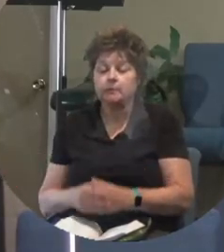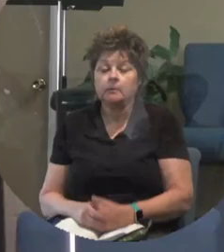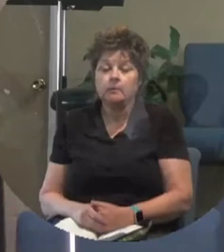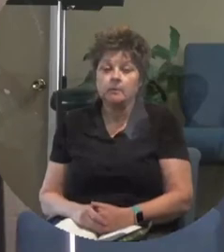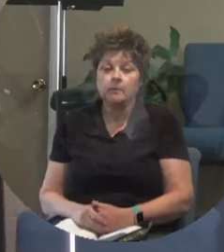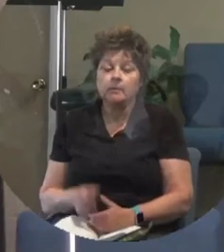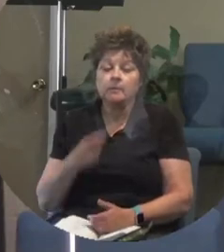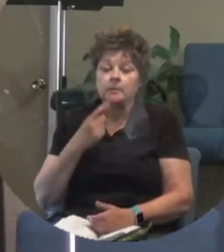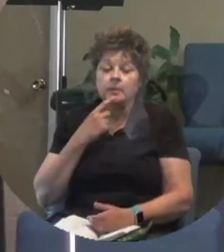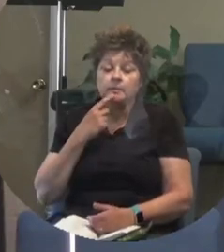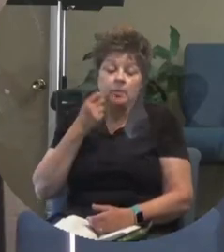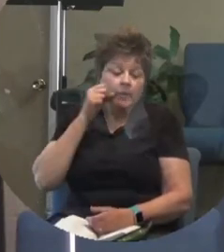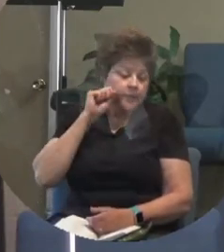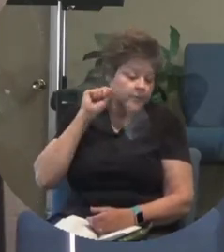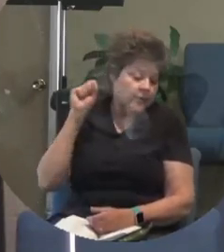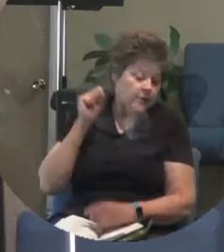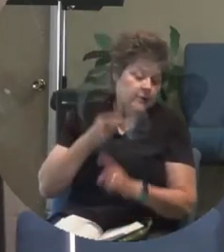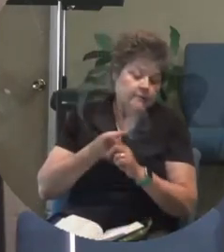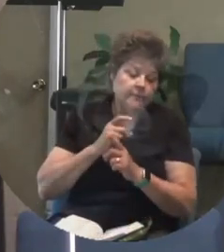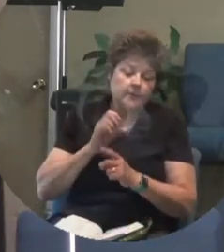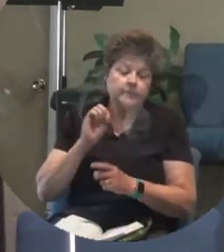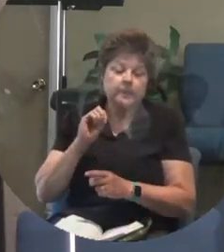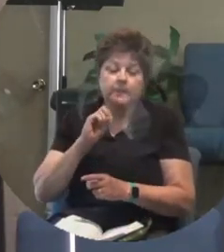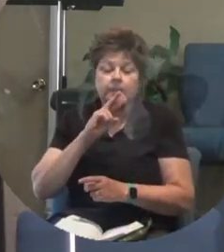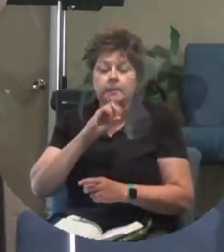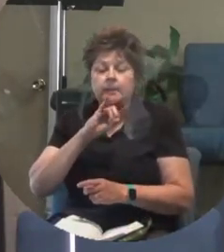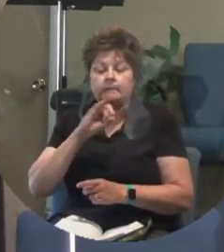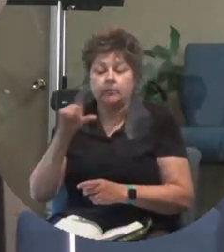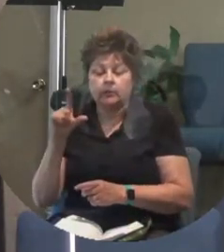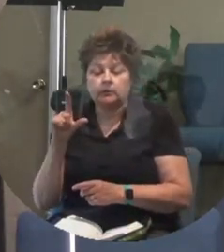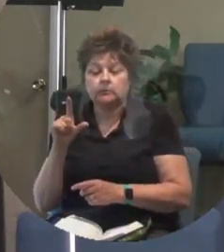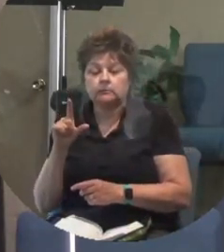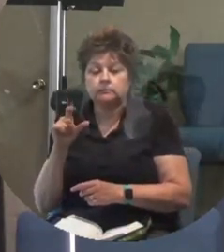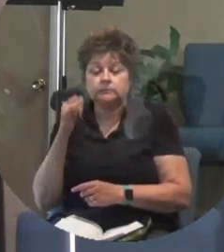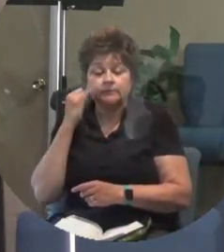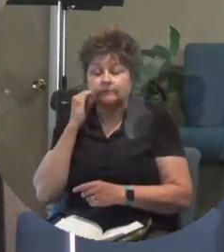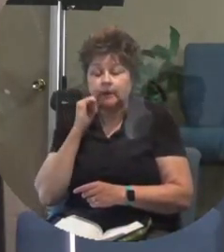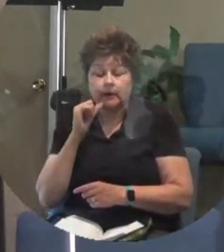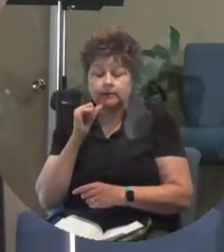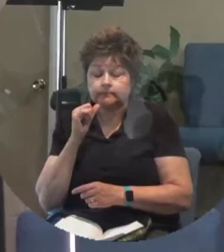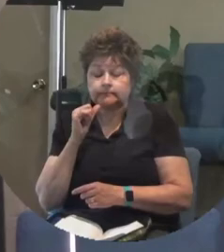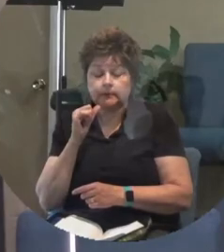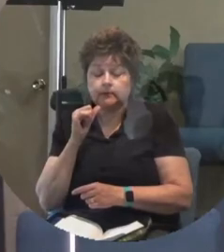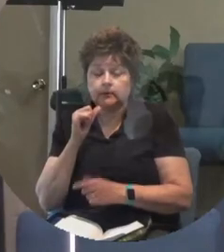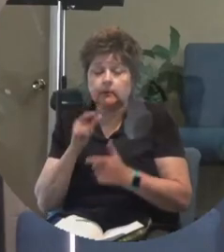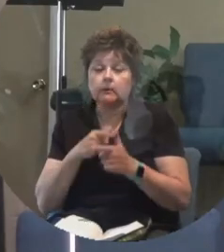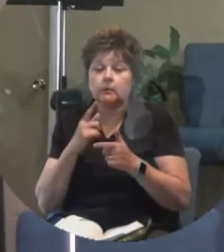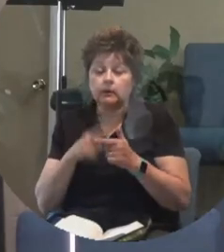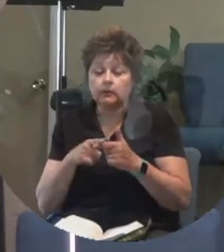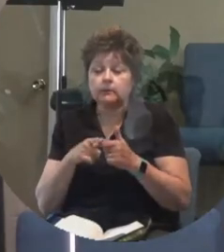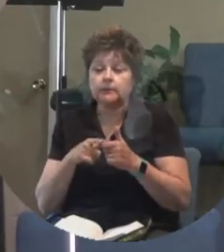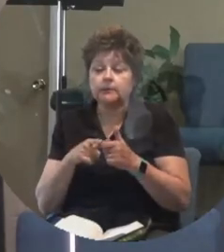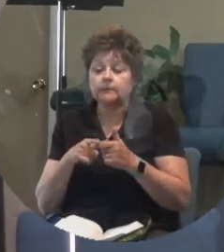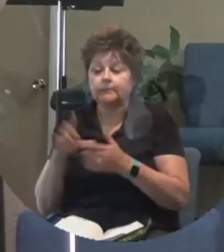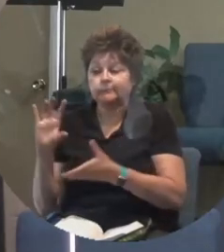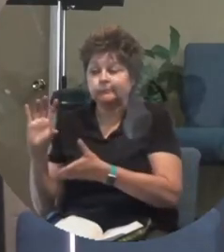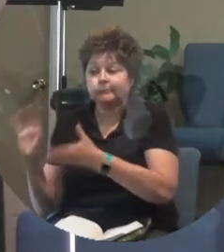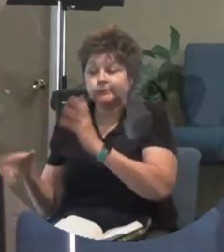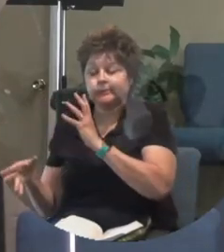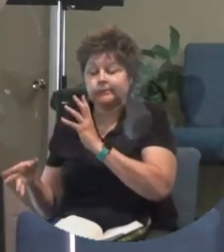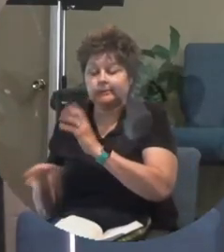he says, so turn from evil, because if you don't turn from evil, then you're going to get shipwrecked.